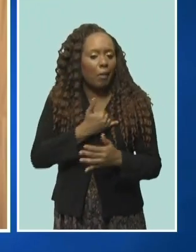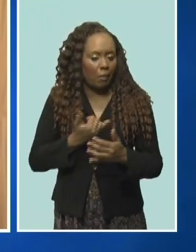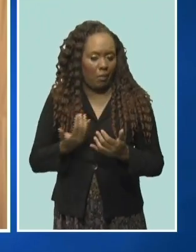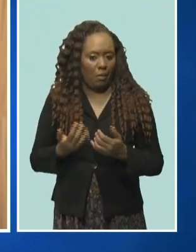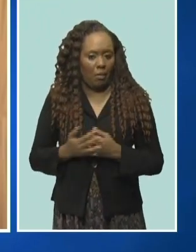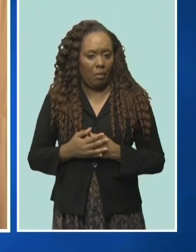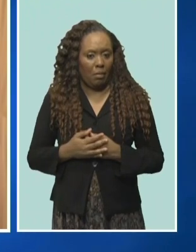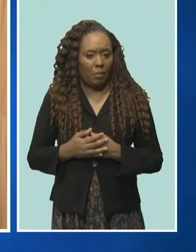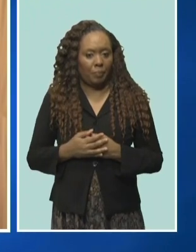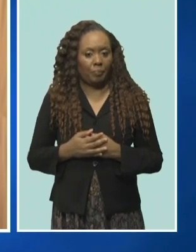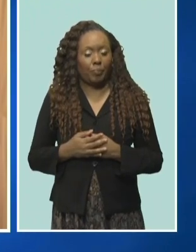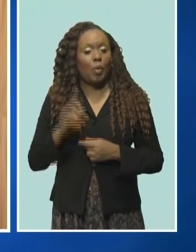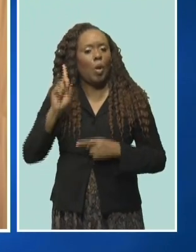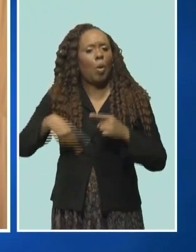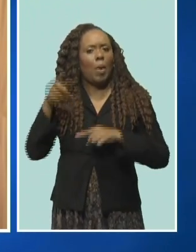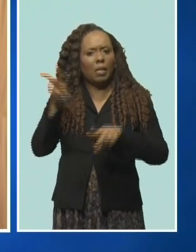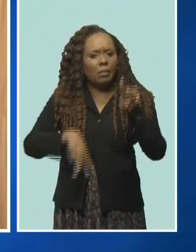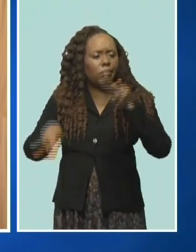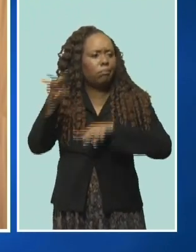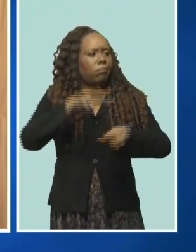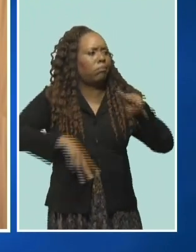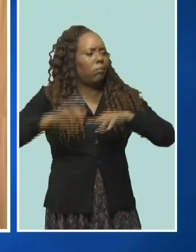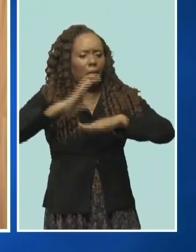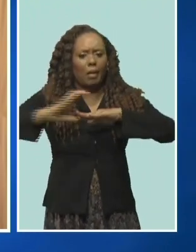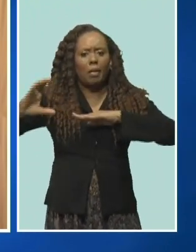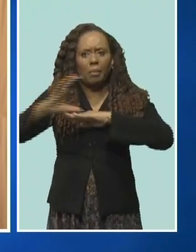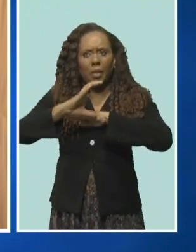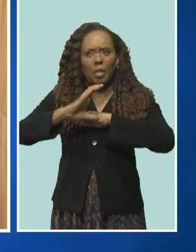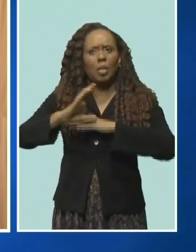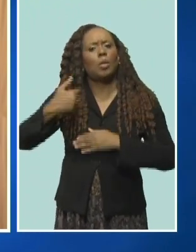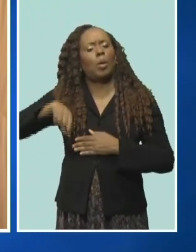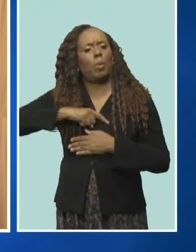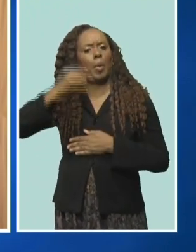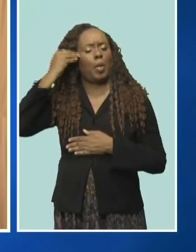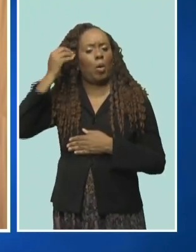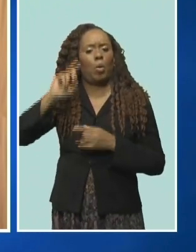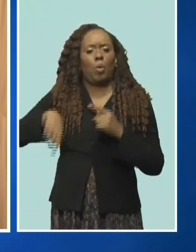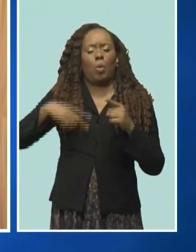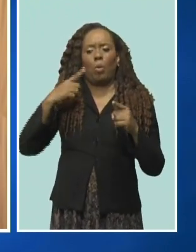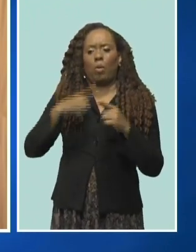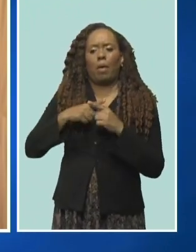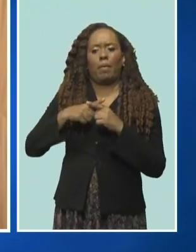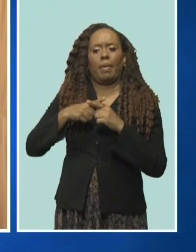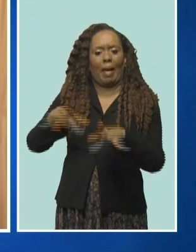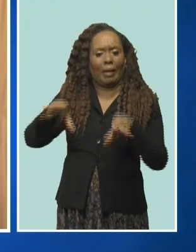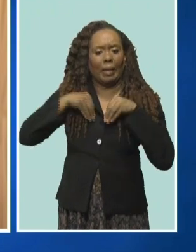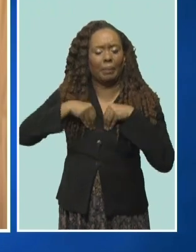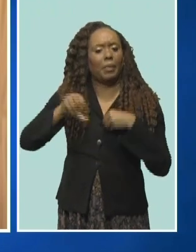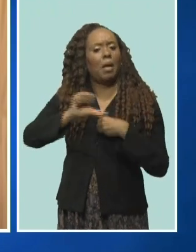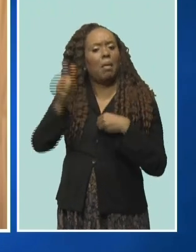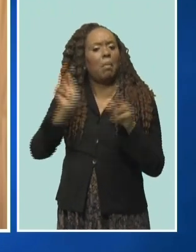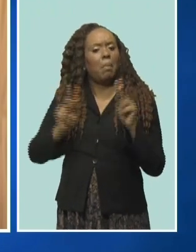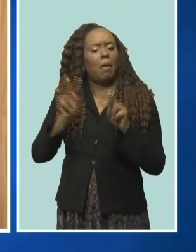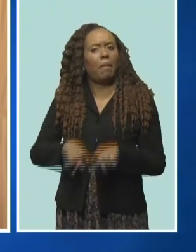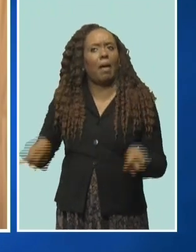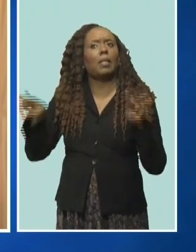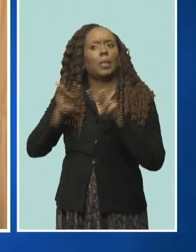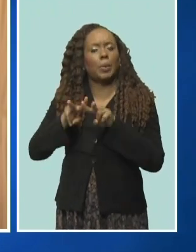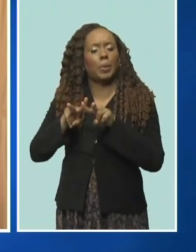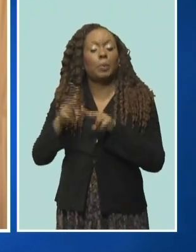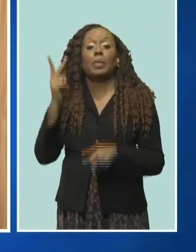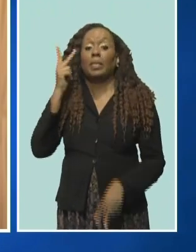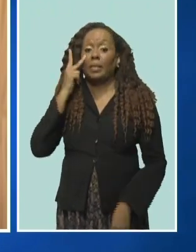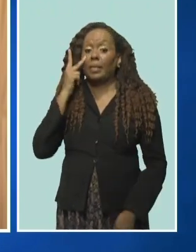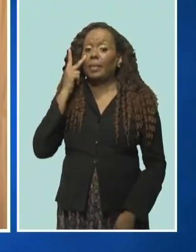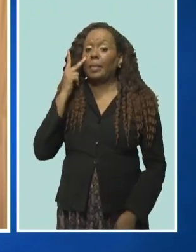happen when we take in other people's values and other people's way of doing things. It is equally clear what